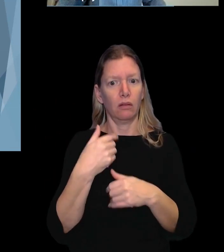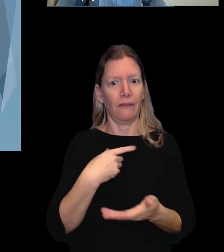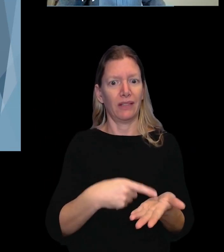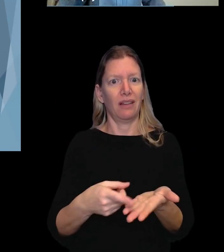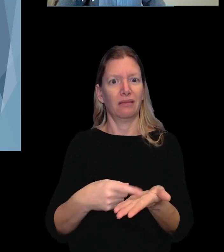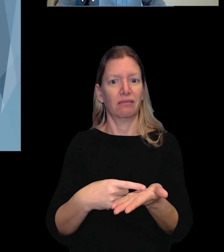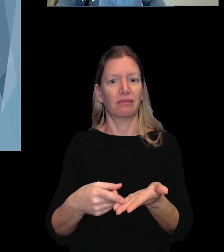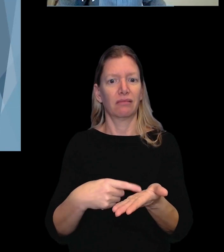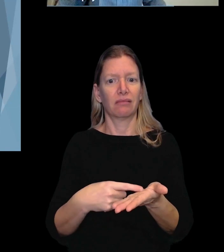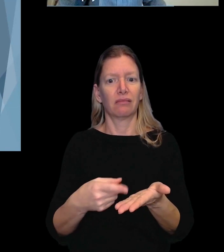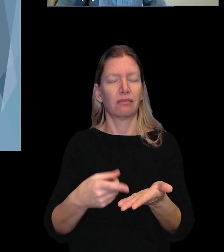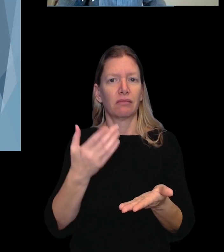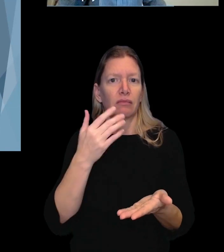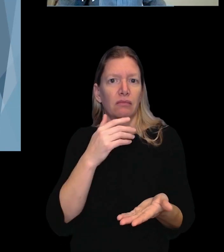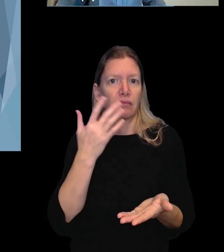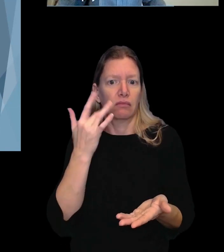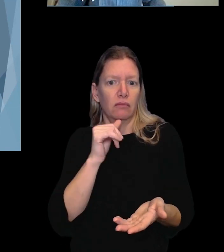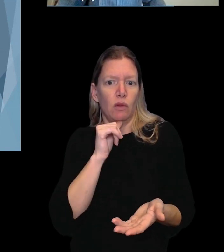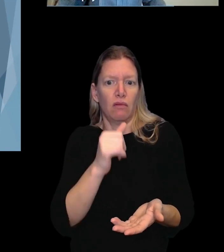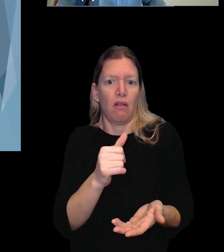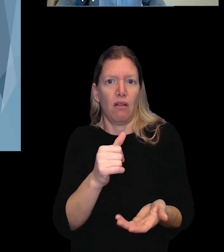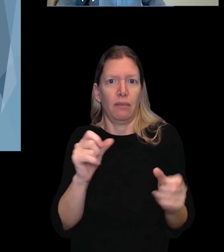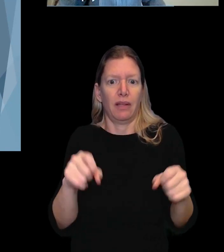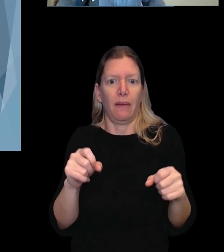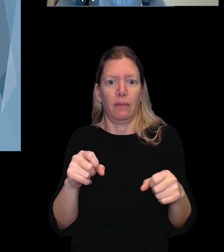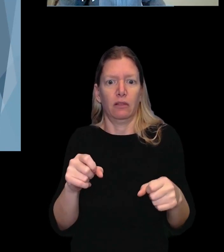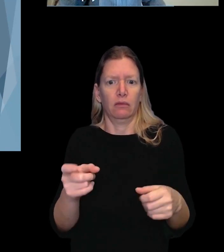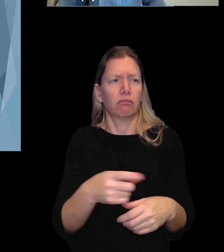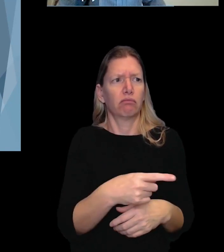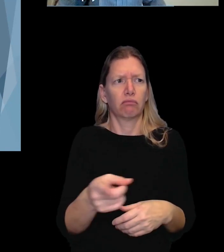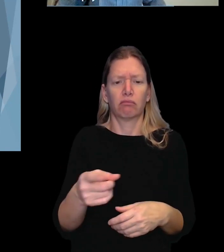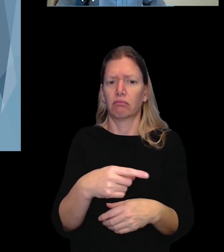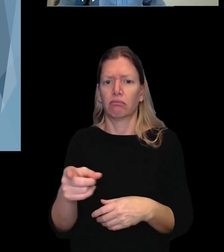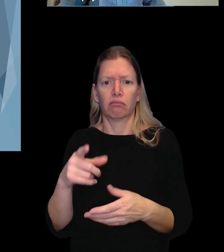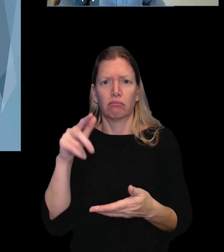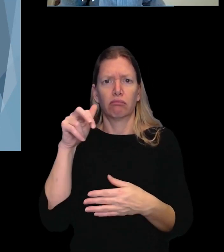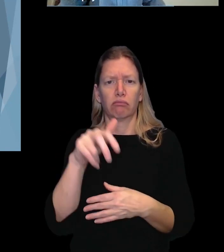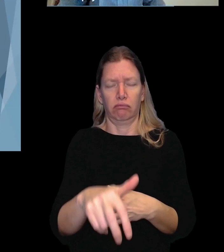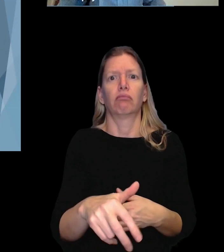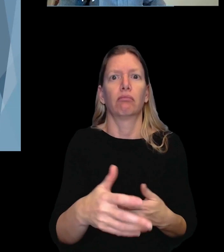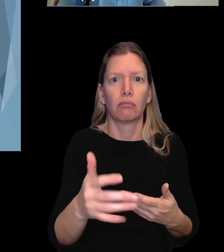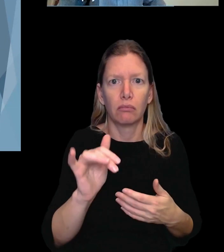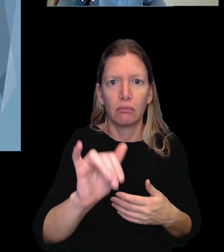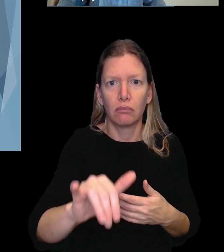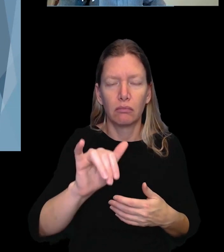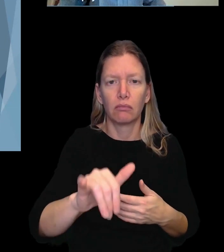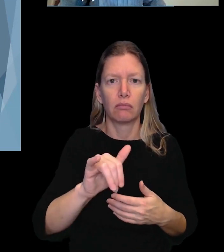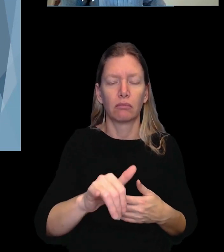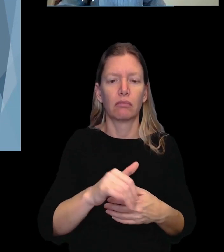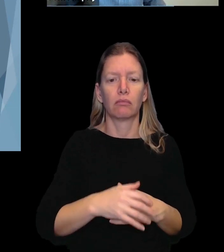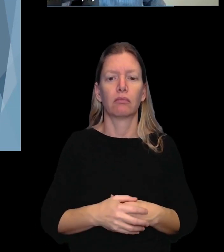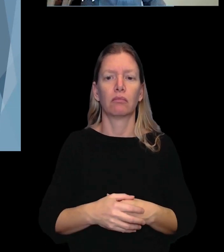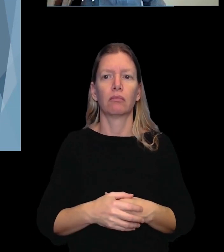would be a danger for someone who is using a cane, because they would not be able to detect